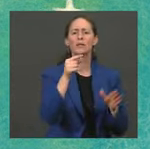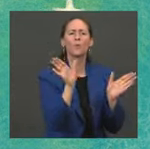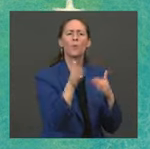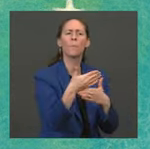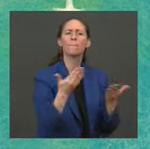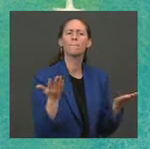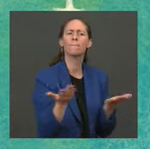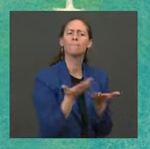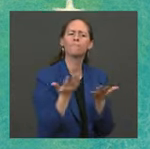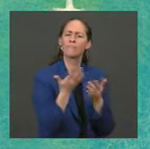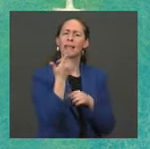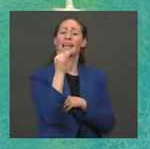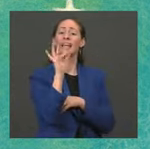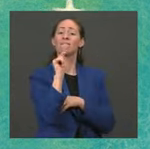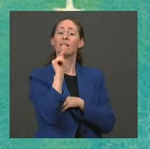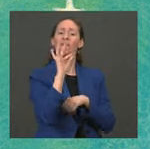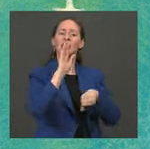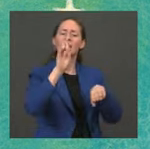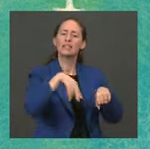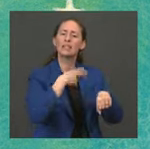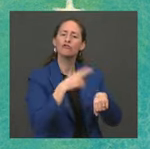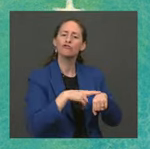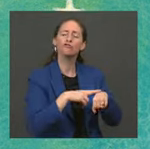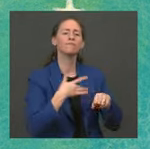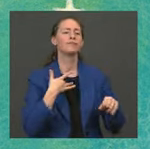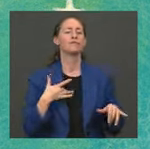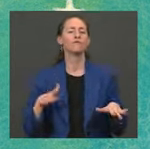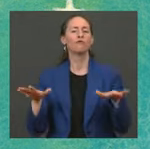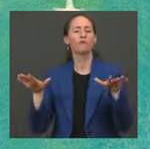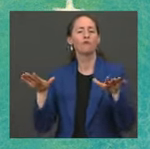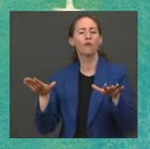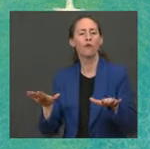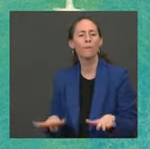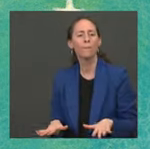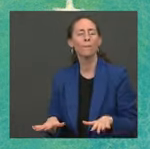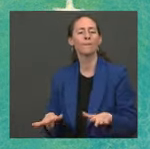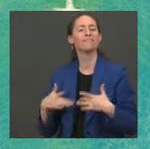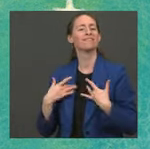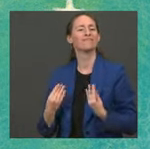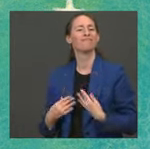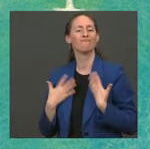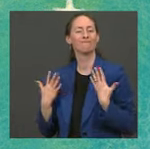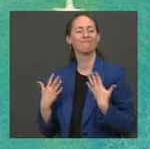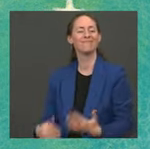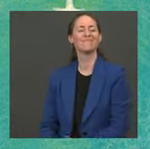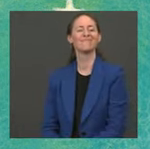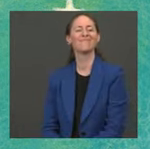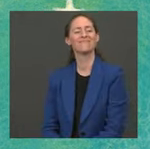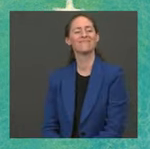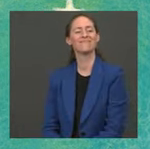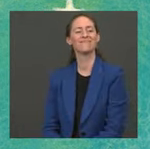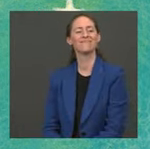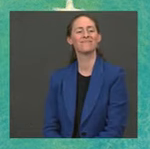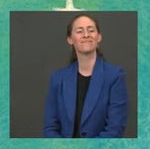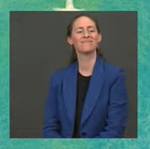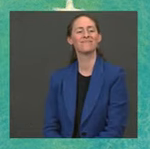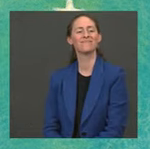and restoration. My mom always used to say, Jill, things will look better in the